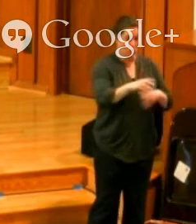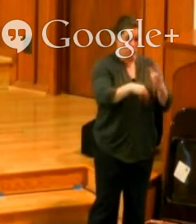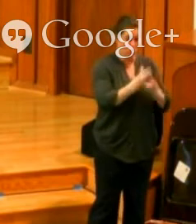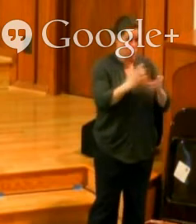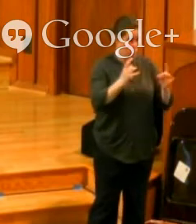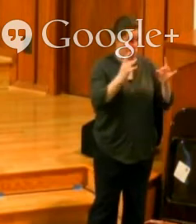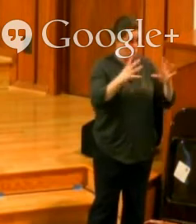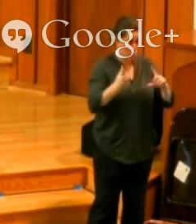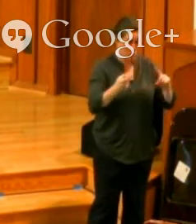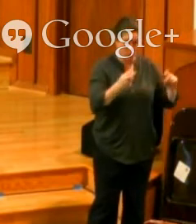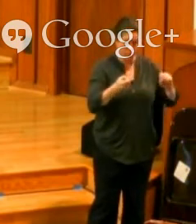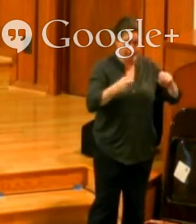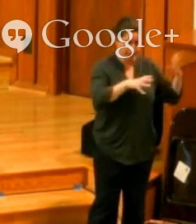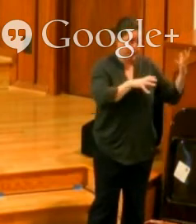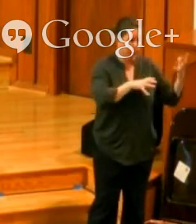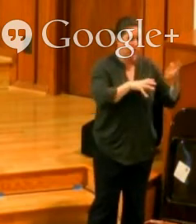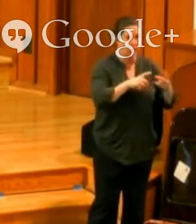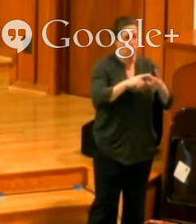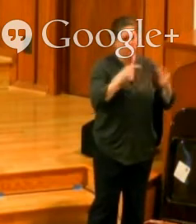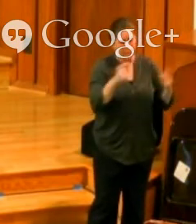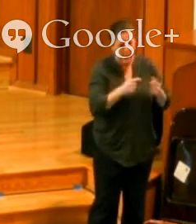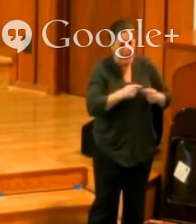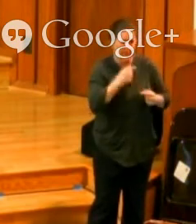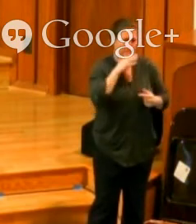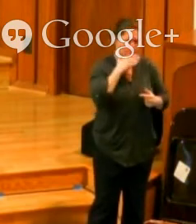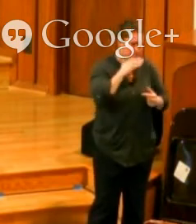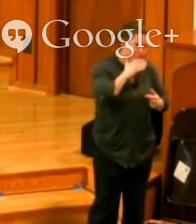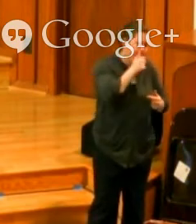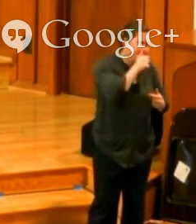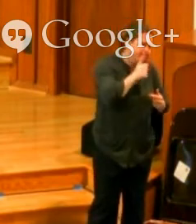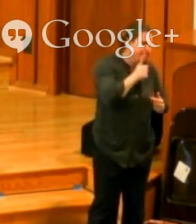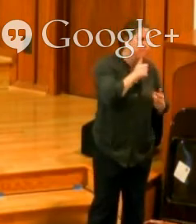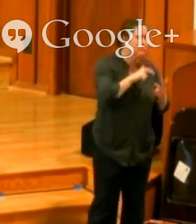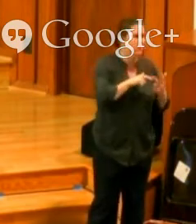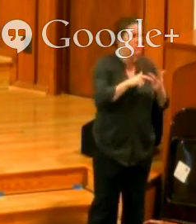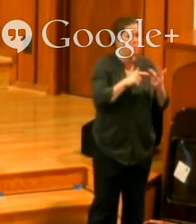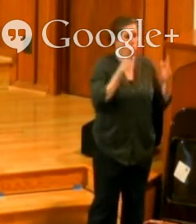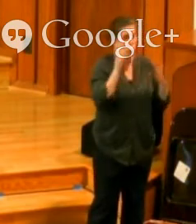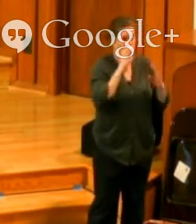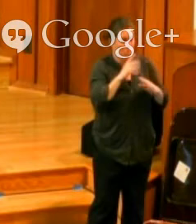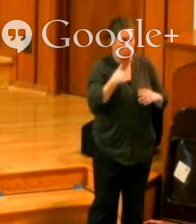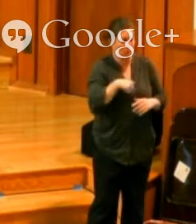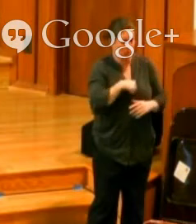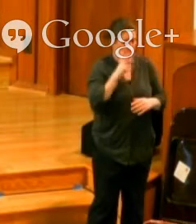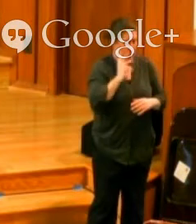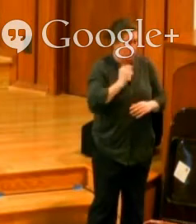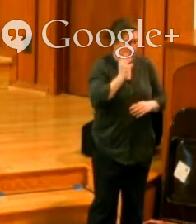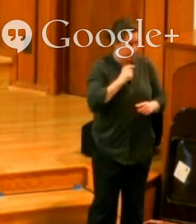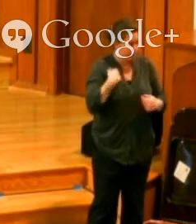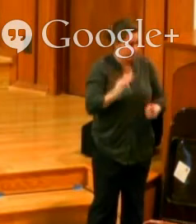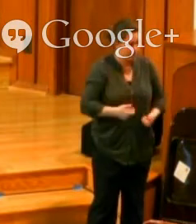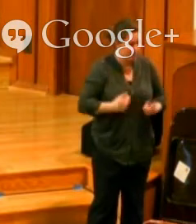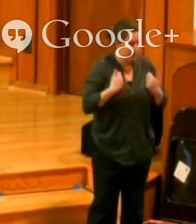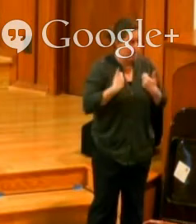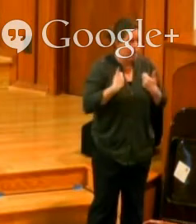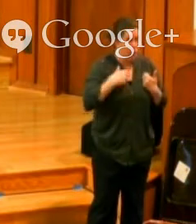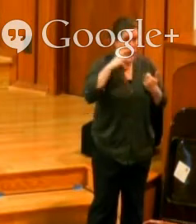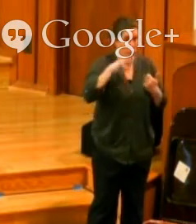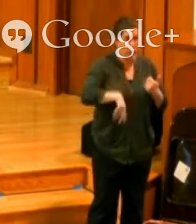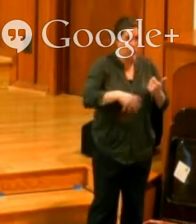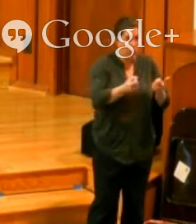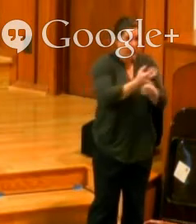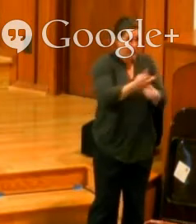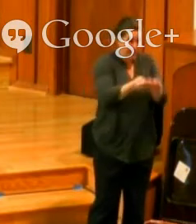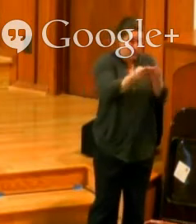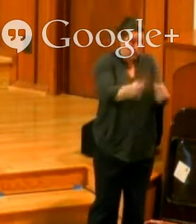the solution for the pain and suffering, the solution for the troubles that we have in life. And Lord, we know that that is found in you,